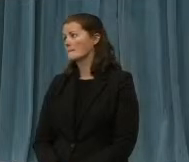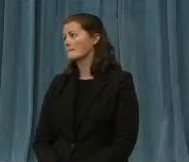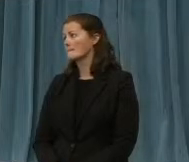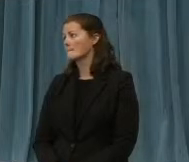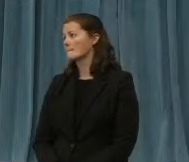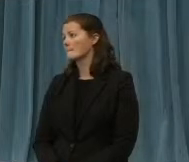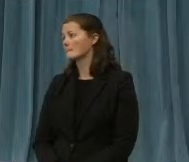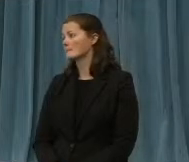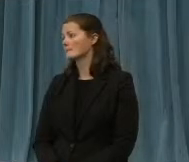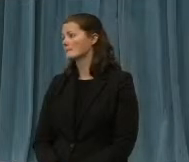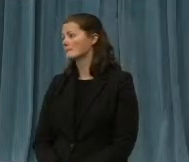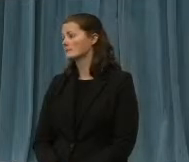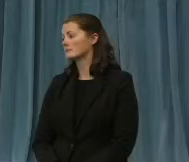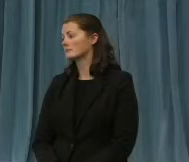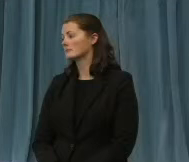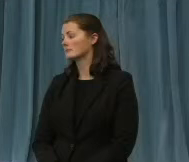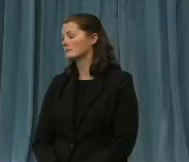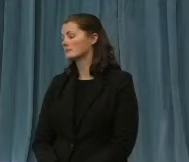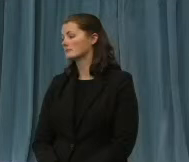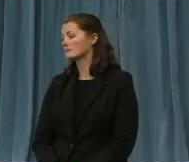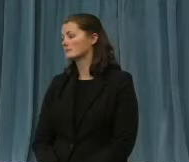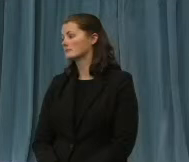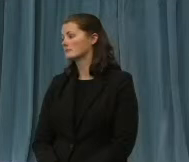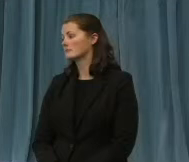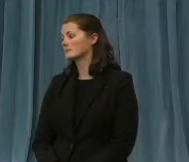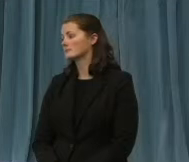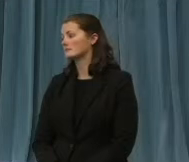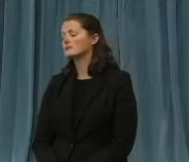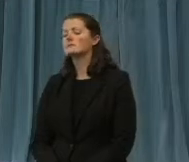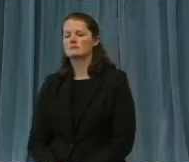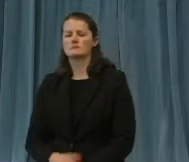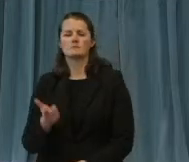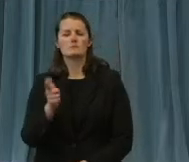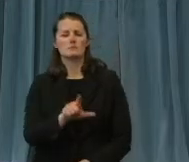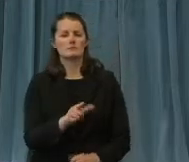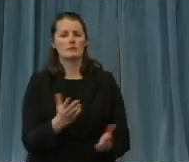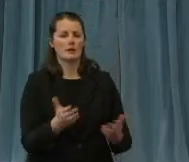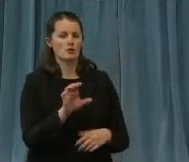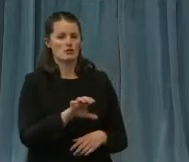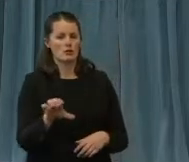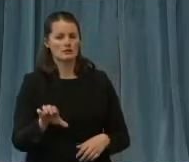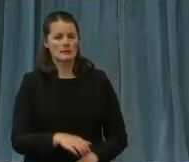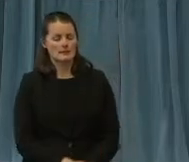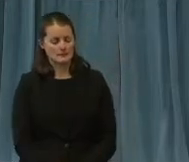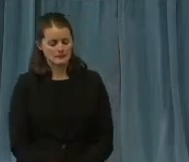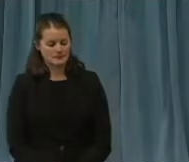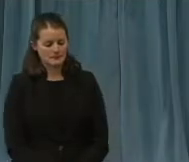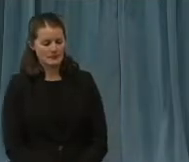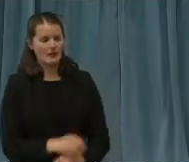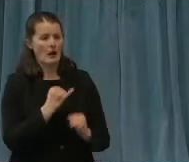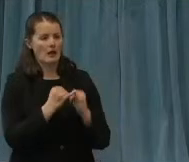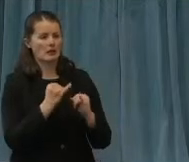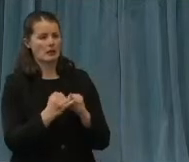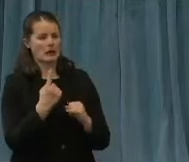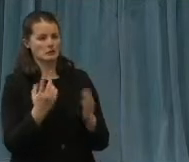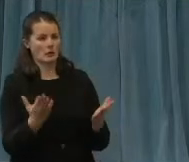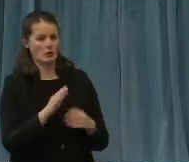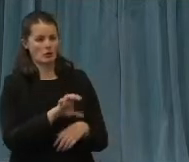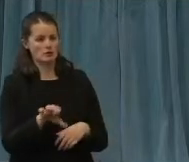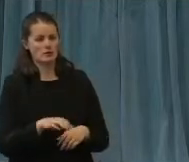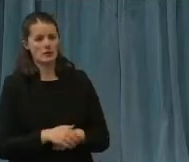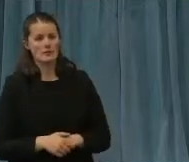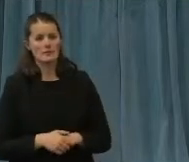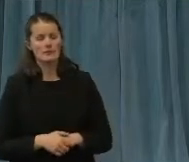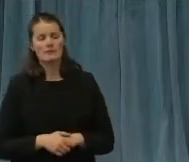We'll give you a couple more seconds. We'll take the question in the room first, and then we'll come back to one last phone line. Governor, I wonder if you could give a little